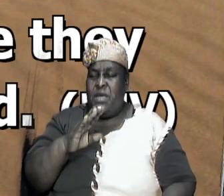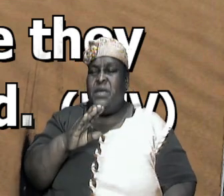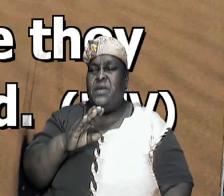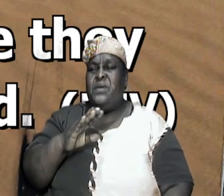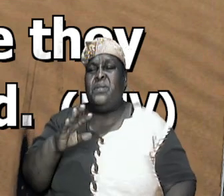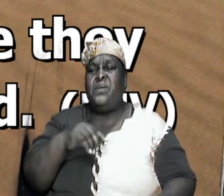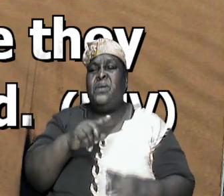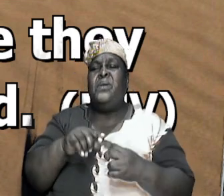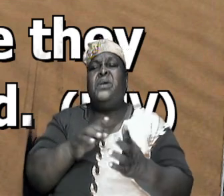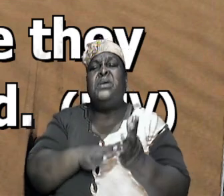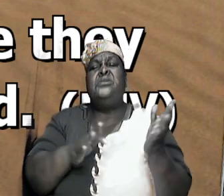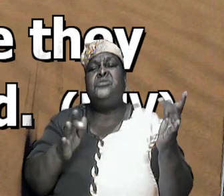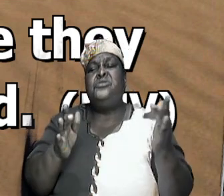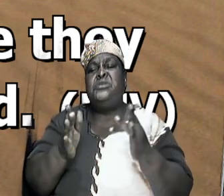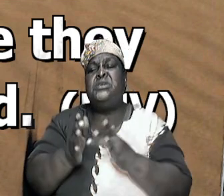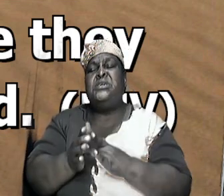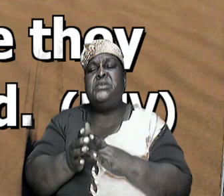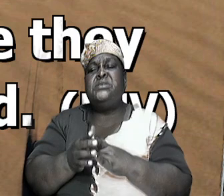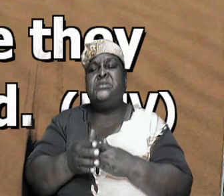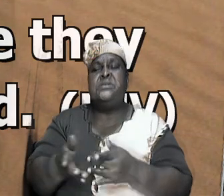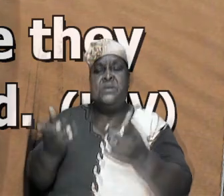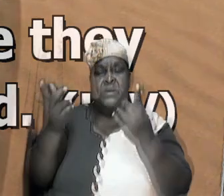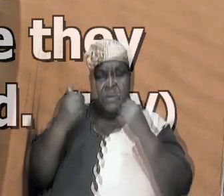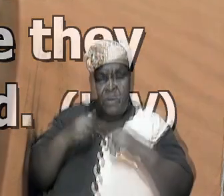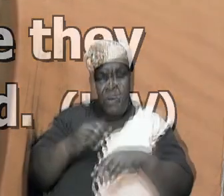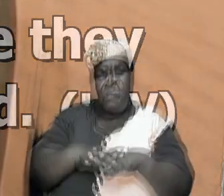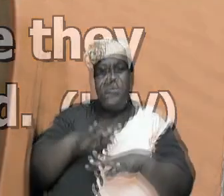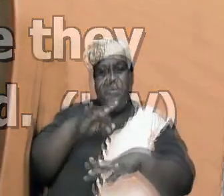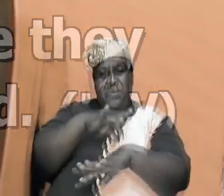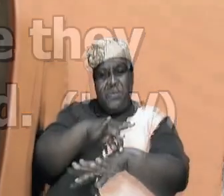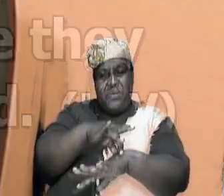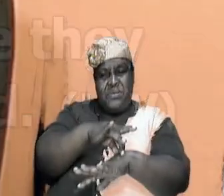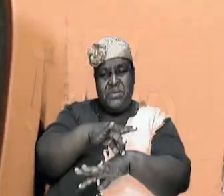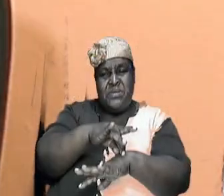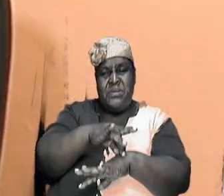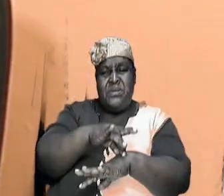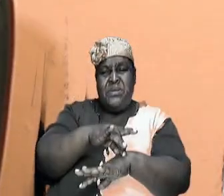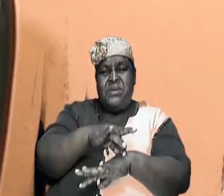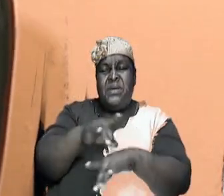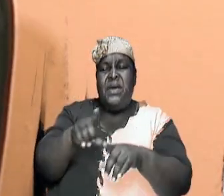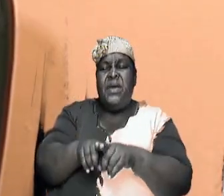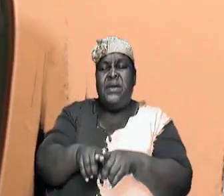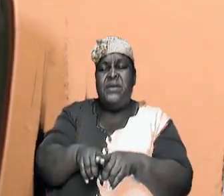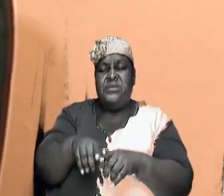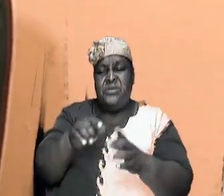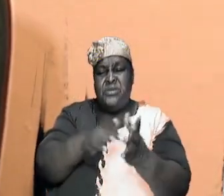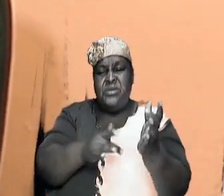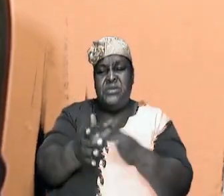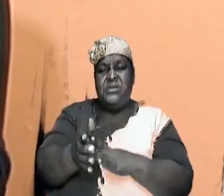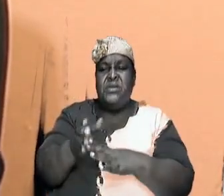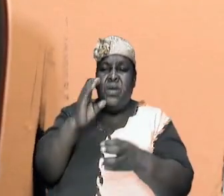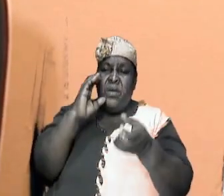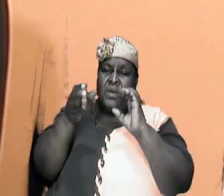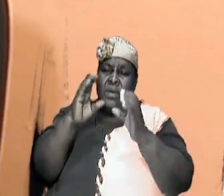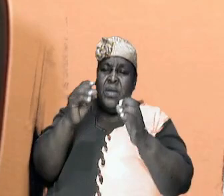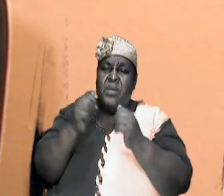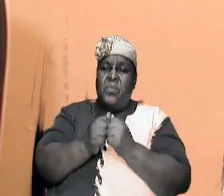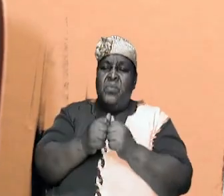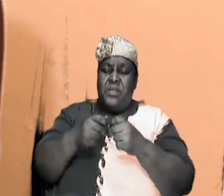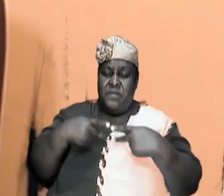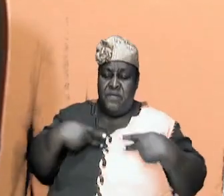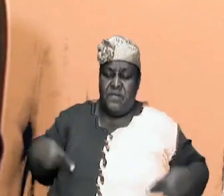When Jesus came on the earth, and as he communicated with the